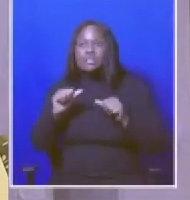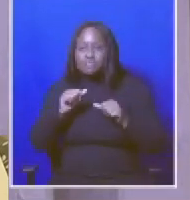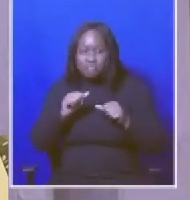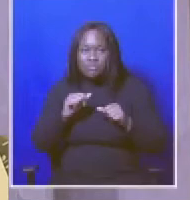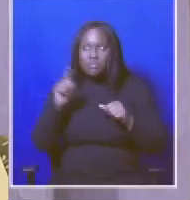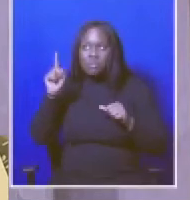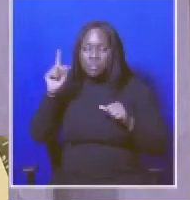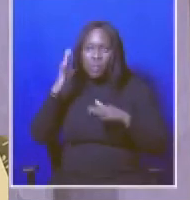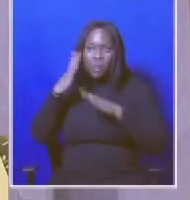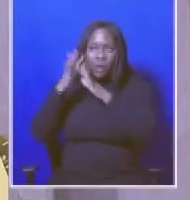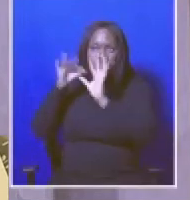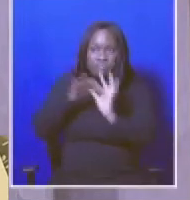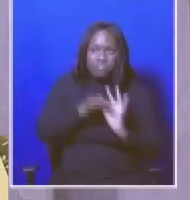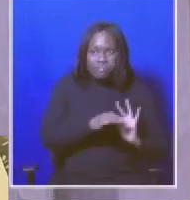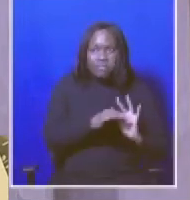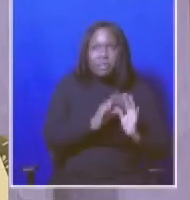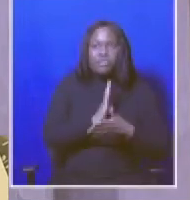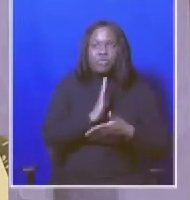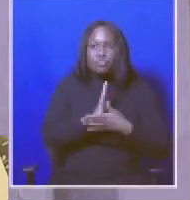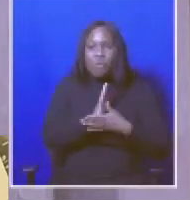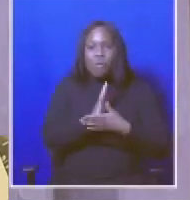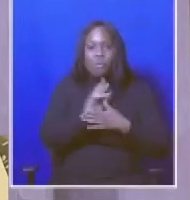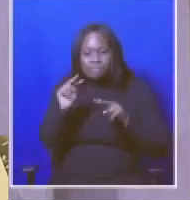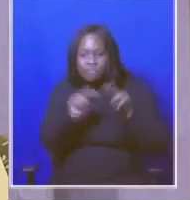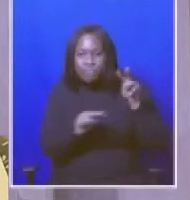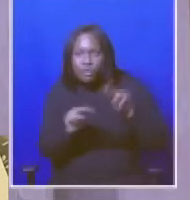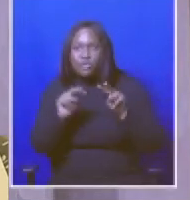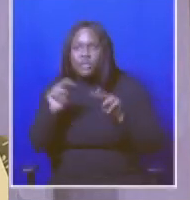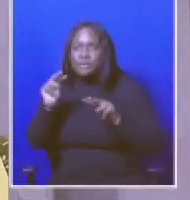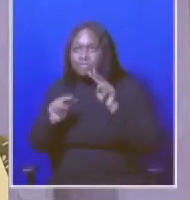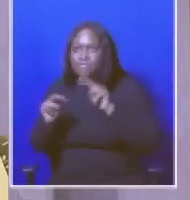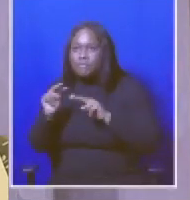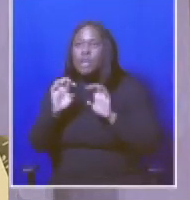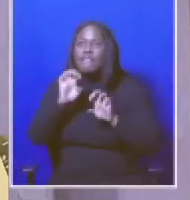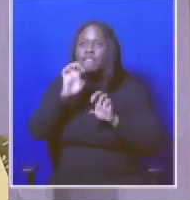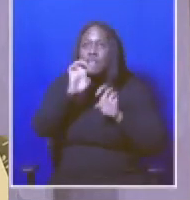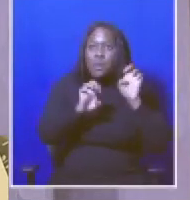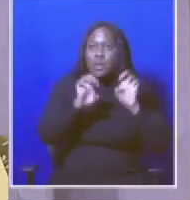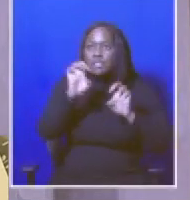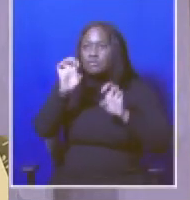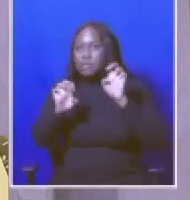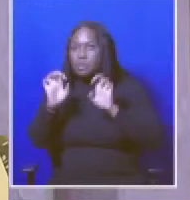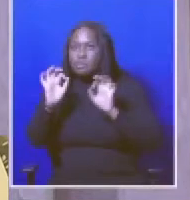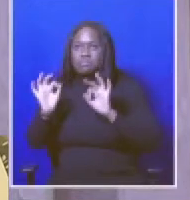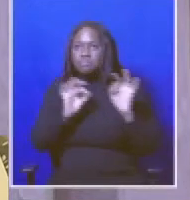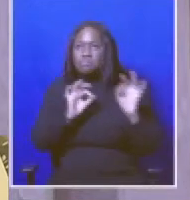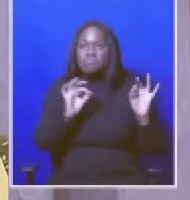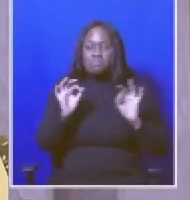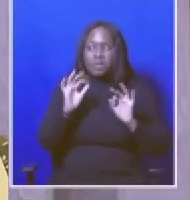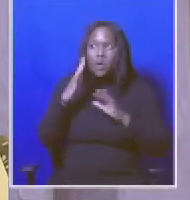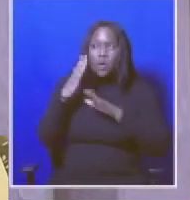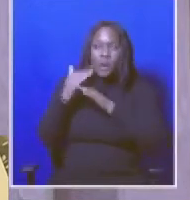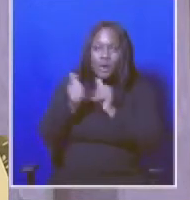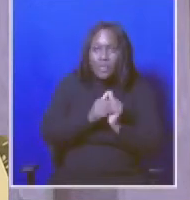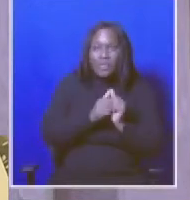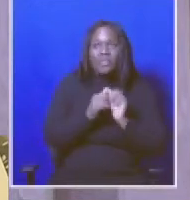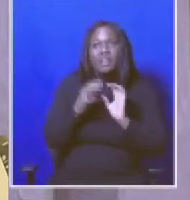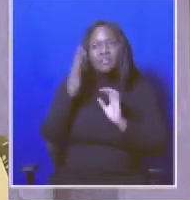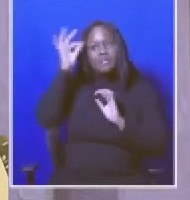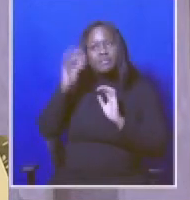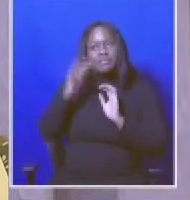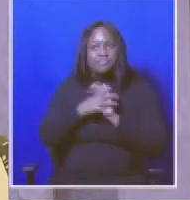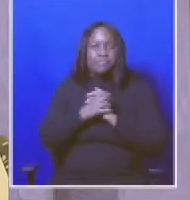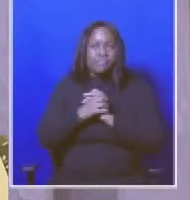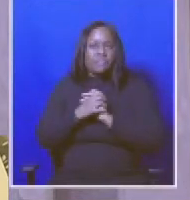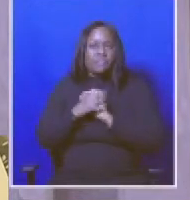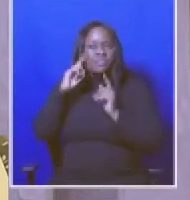of practice of science council monitoring and evaluation practitioners. The purpose of the community of practice